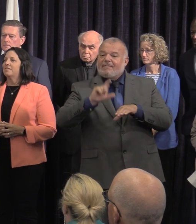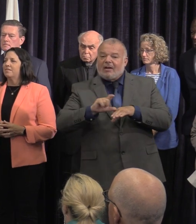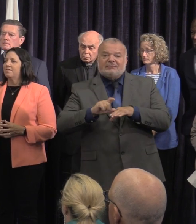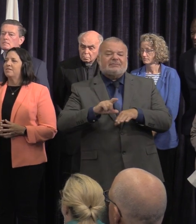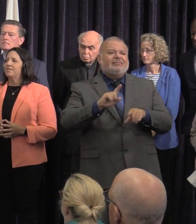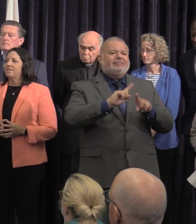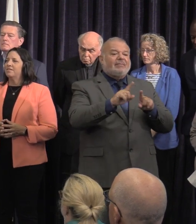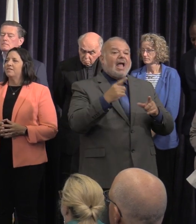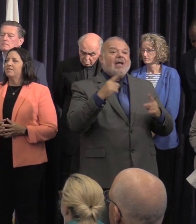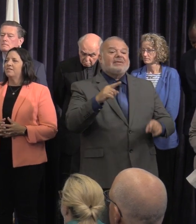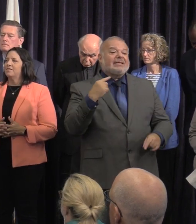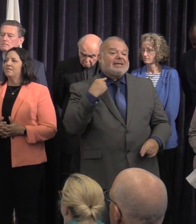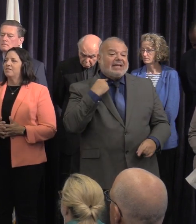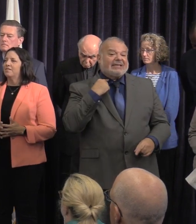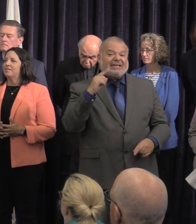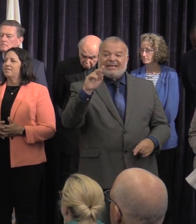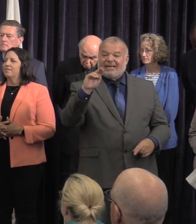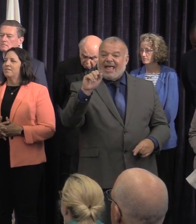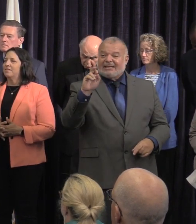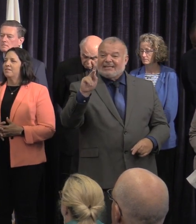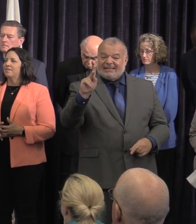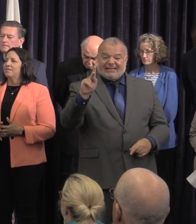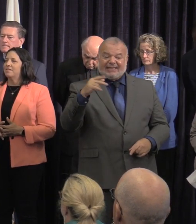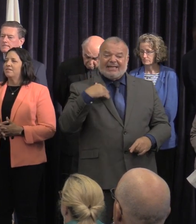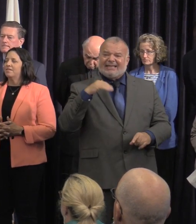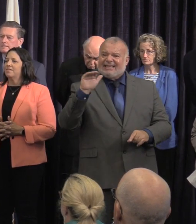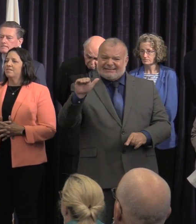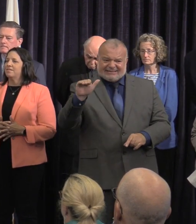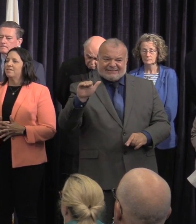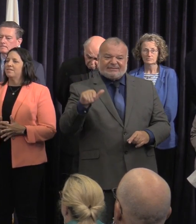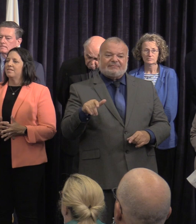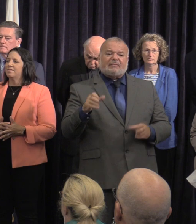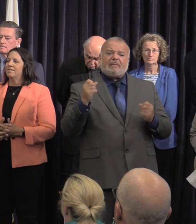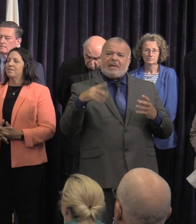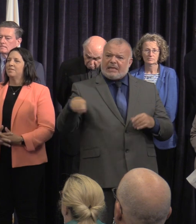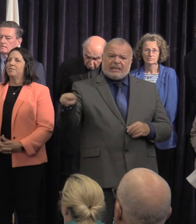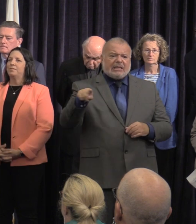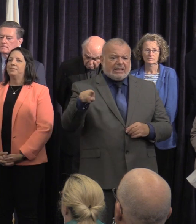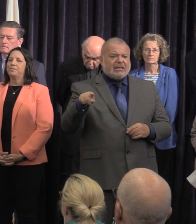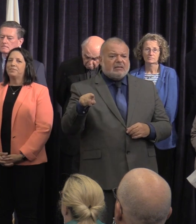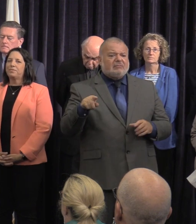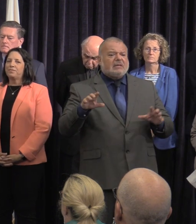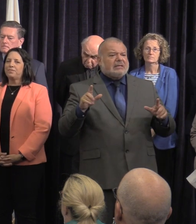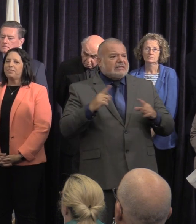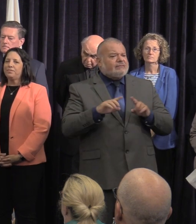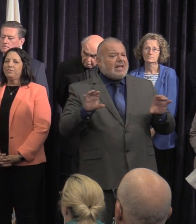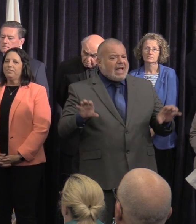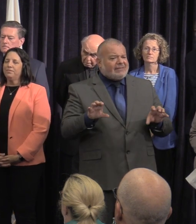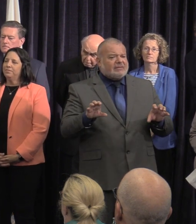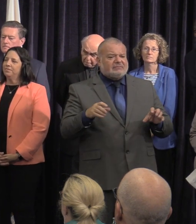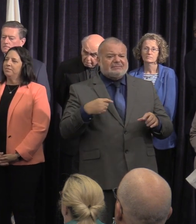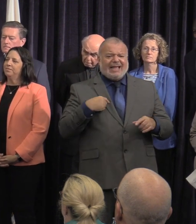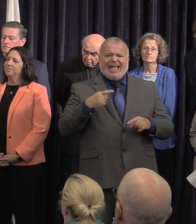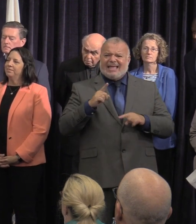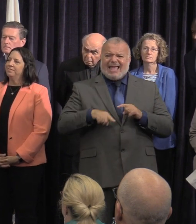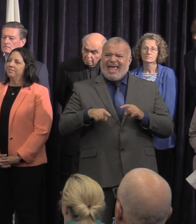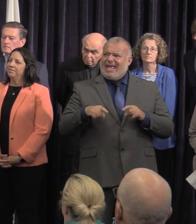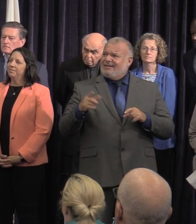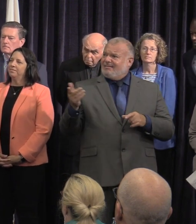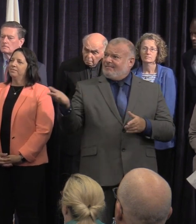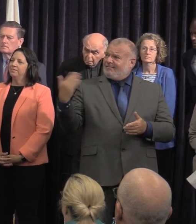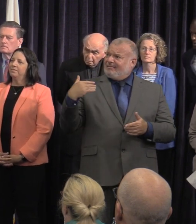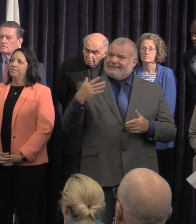colleagues. And many of them had done work like this before, but for very good reasons weren't able to serve families this way at this